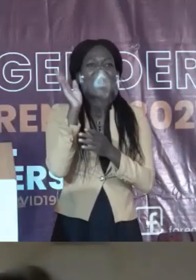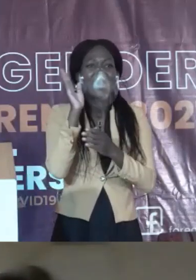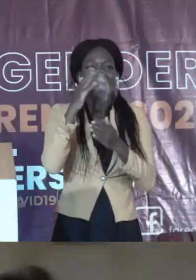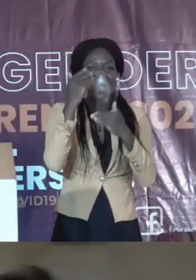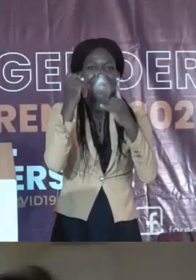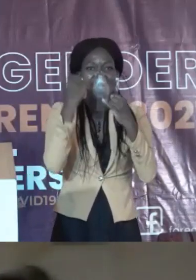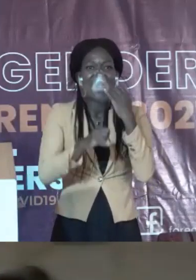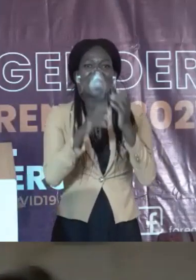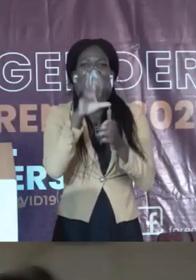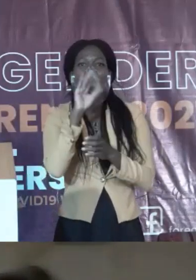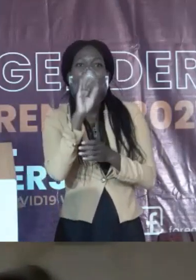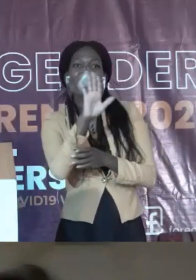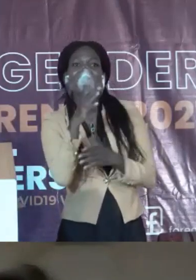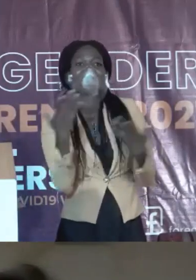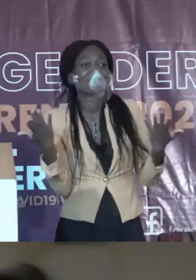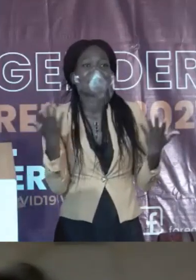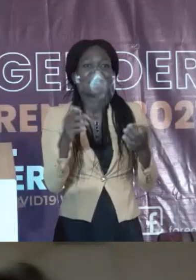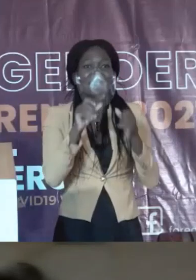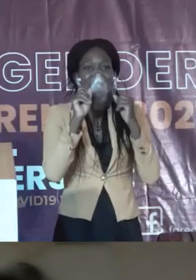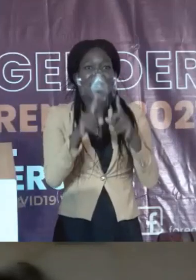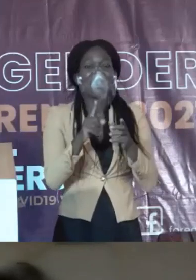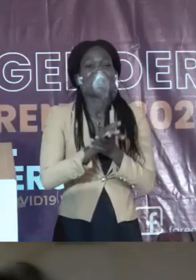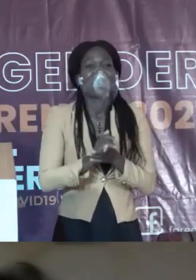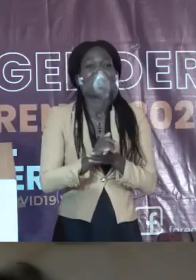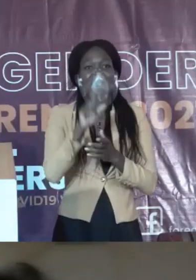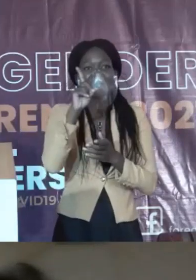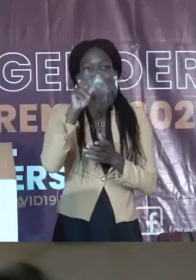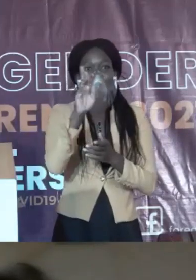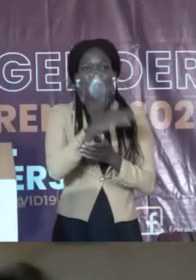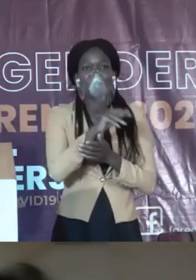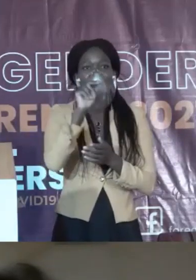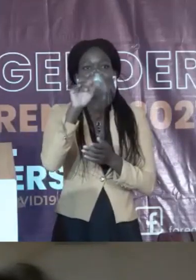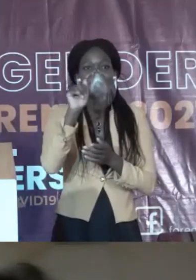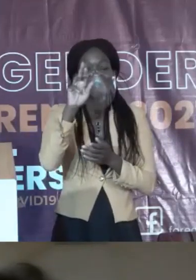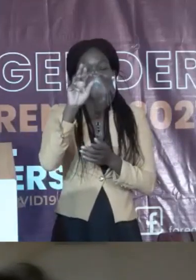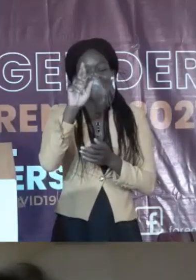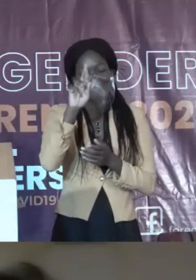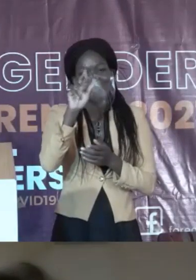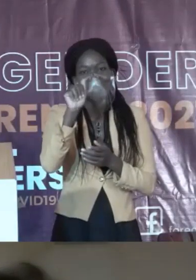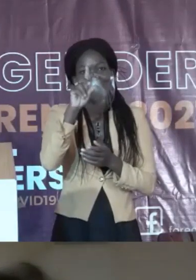Dr. Nyarazai? Your last word in 30 seconds. Thank you. Thank